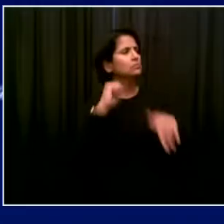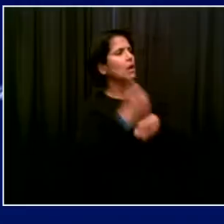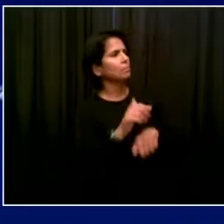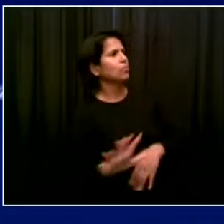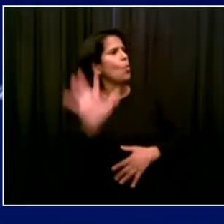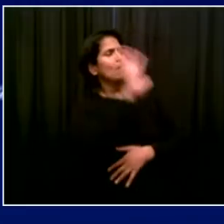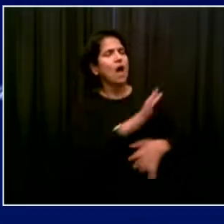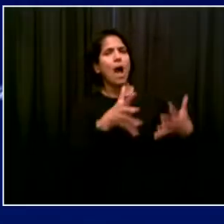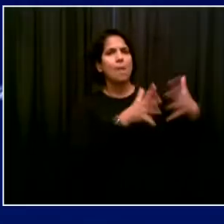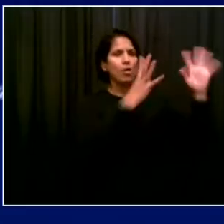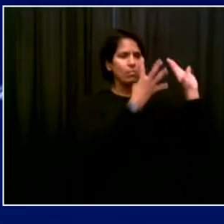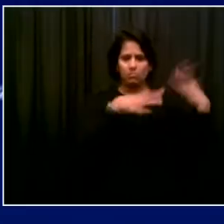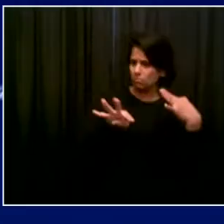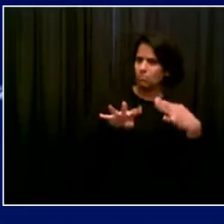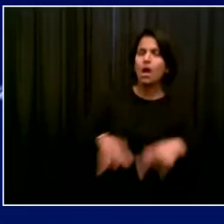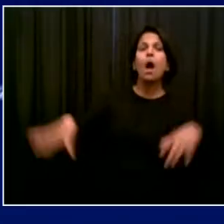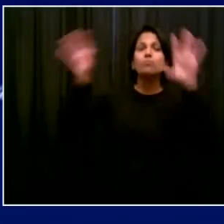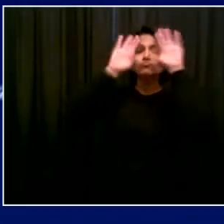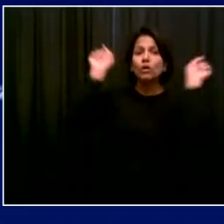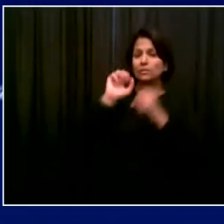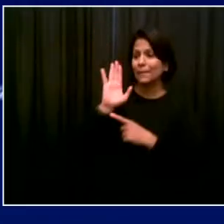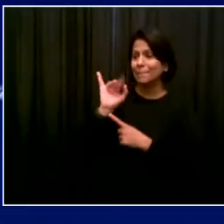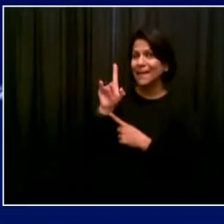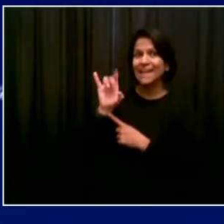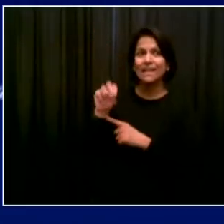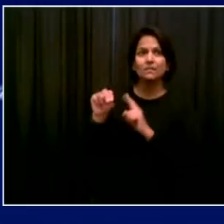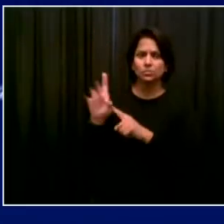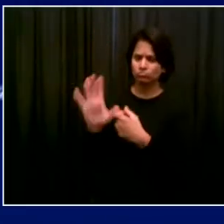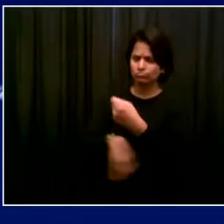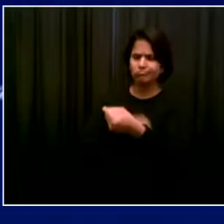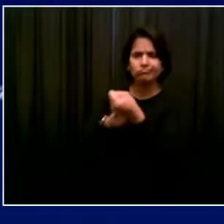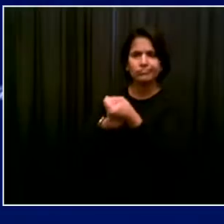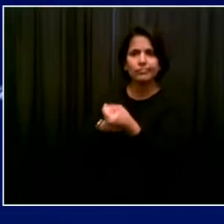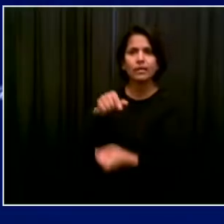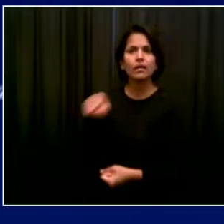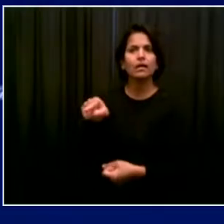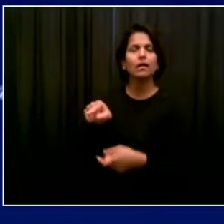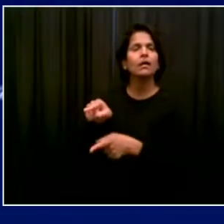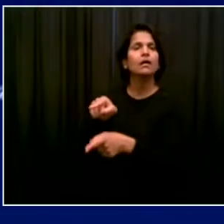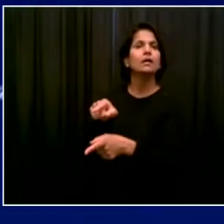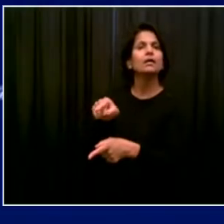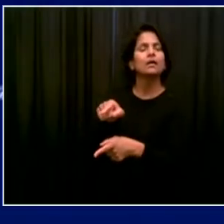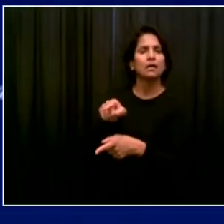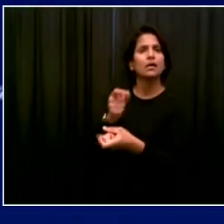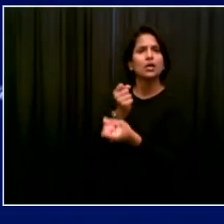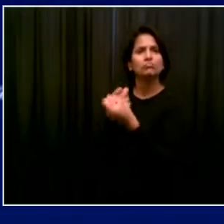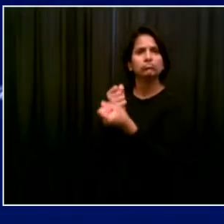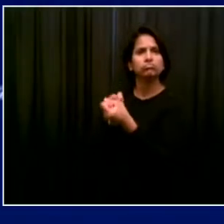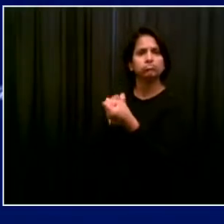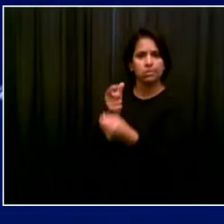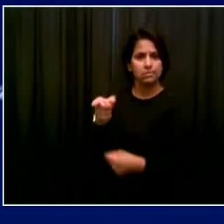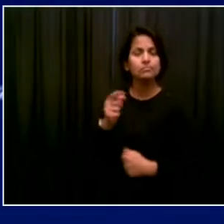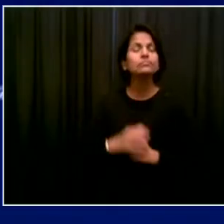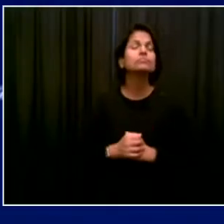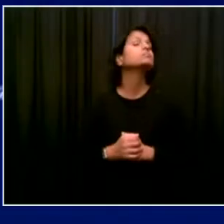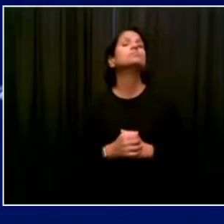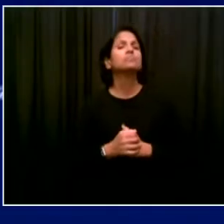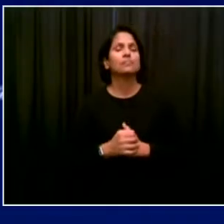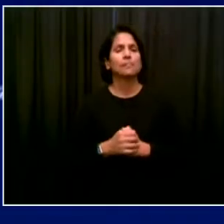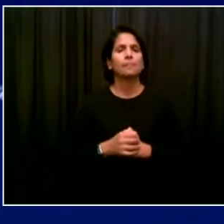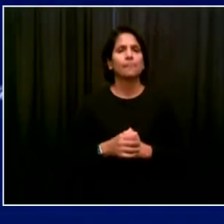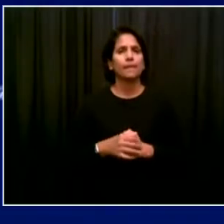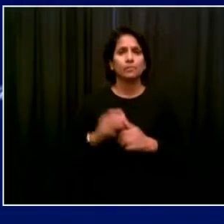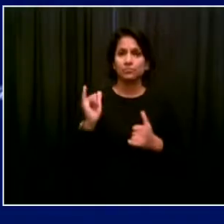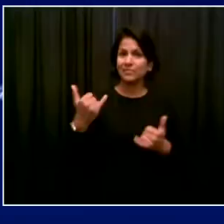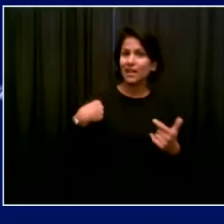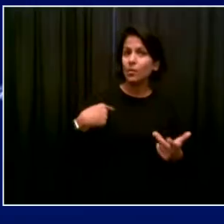this action. The fact is, vaccine requirements are working. Vaccination requirements